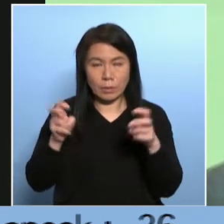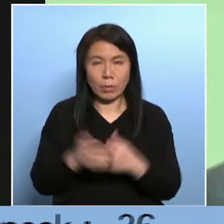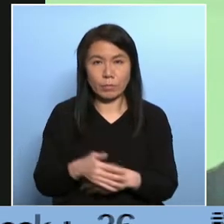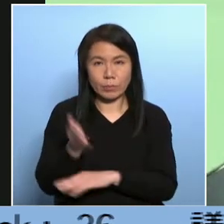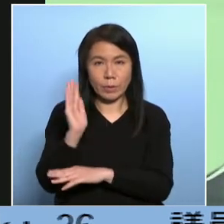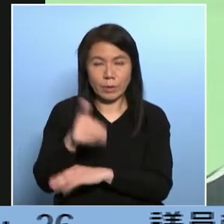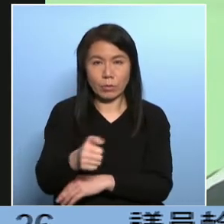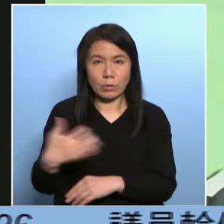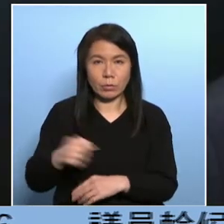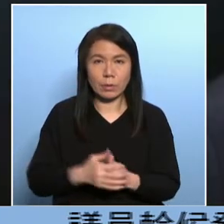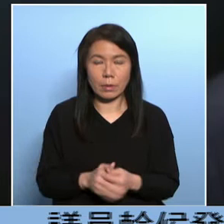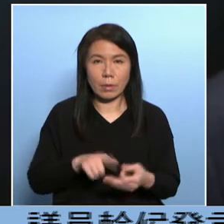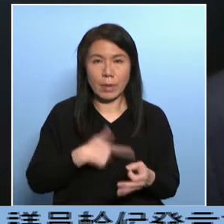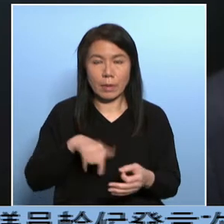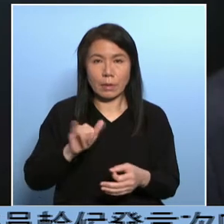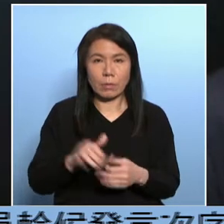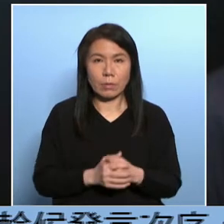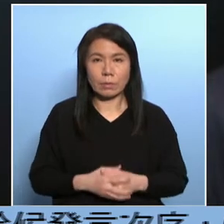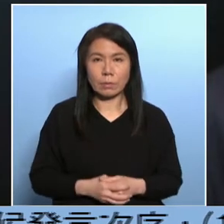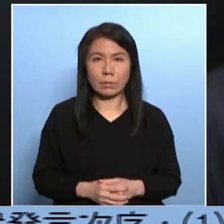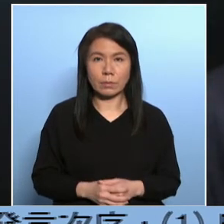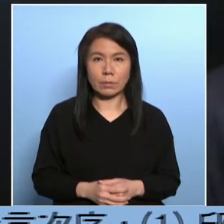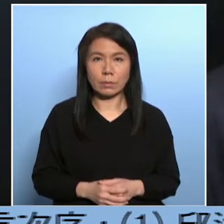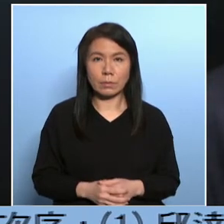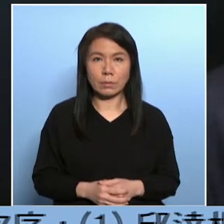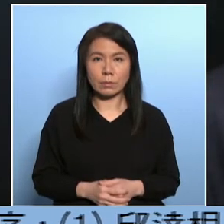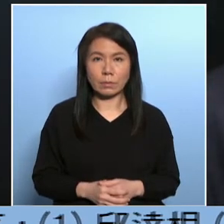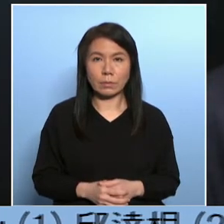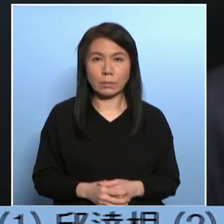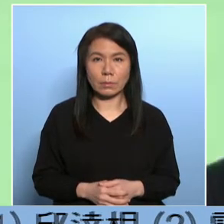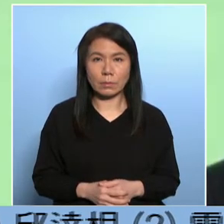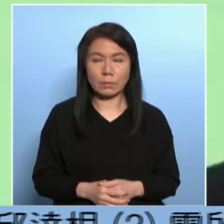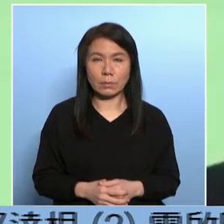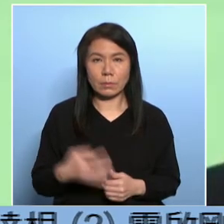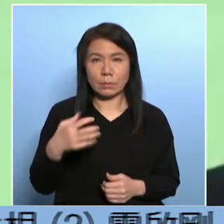of thanks. Thank you. Mr. Duncan Chiu.